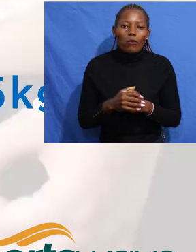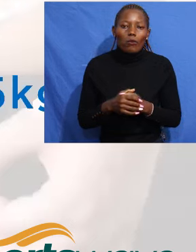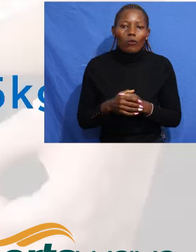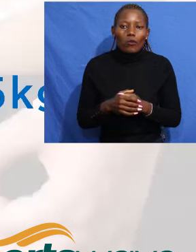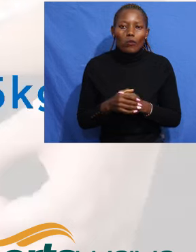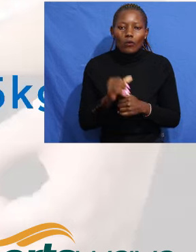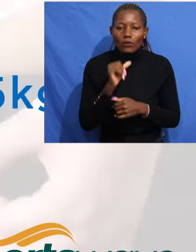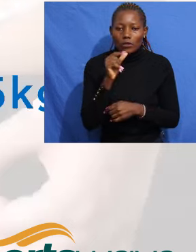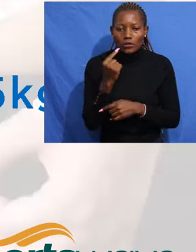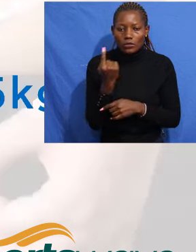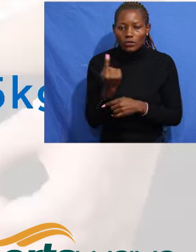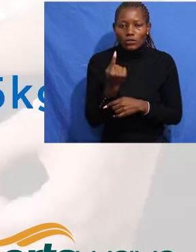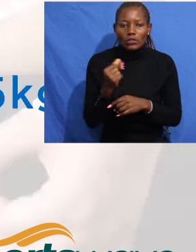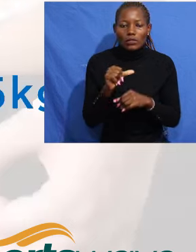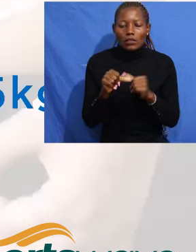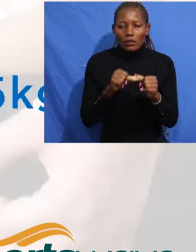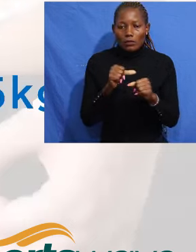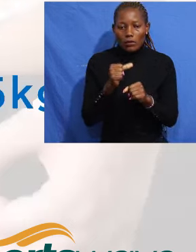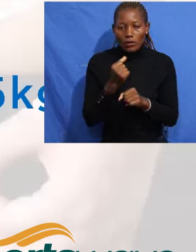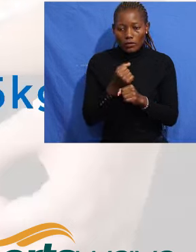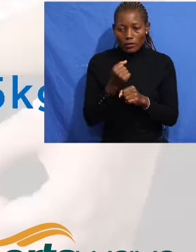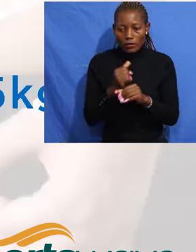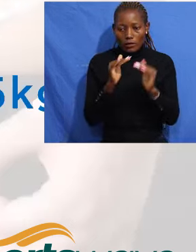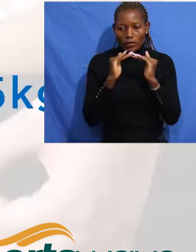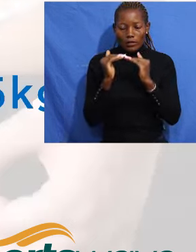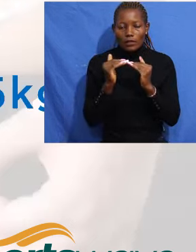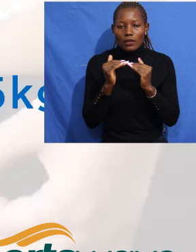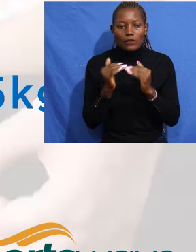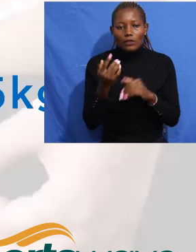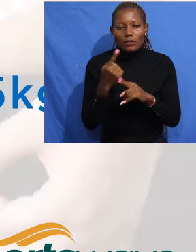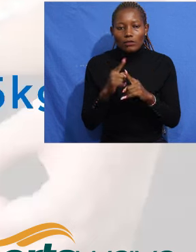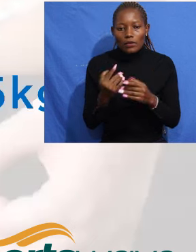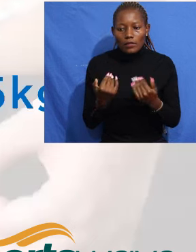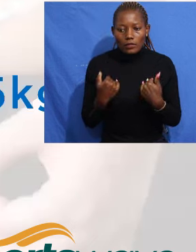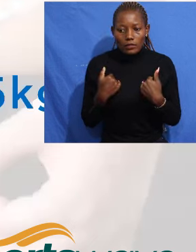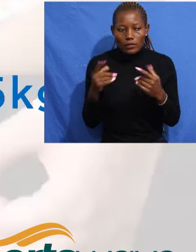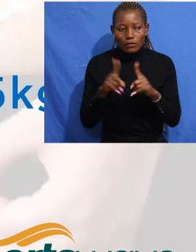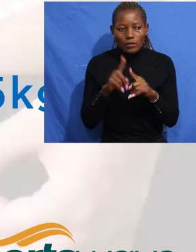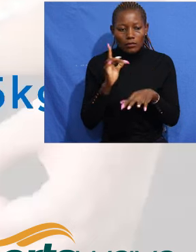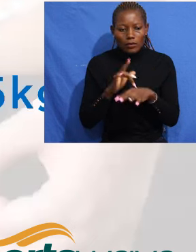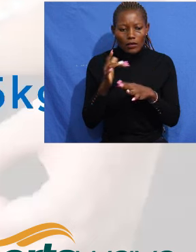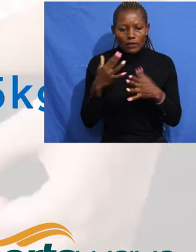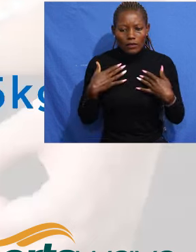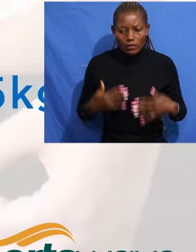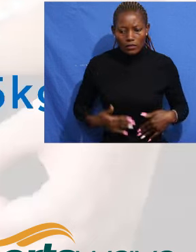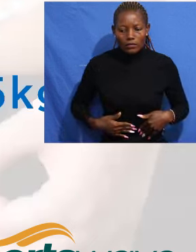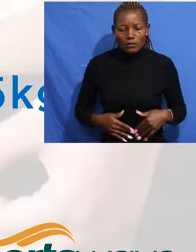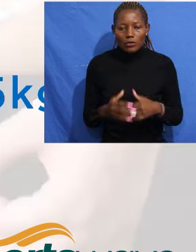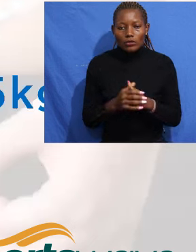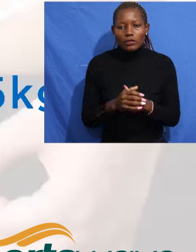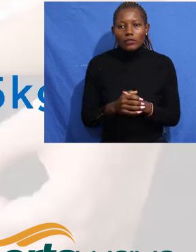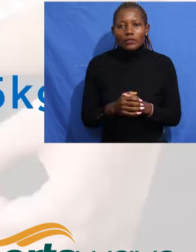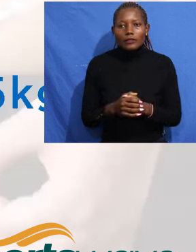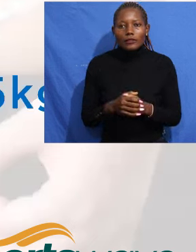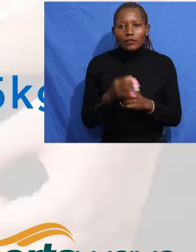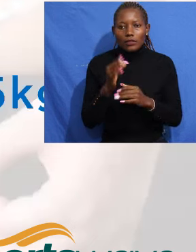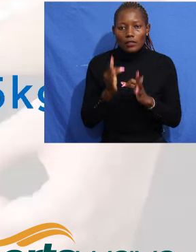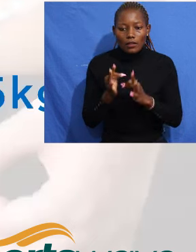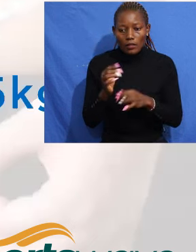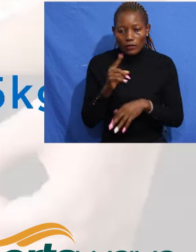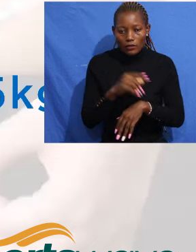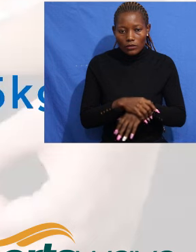not only about the performance level, the sleep also affect body compositions too. So if you